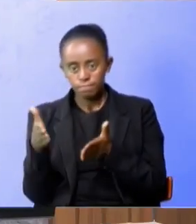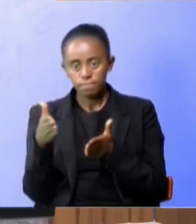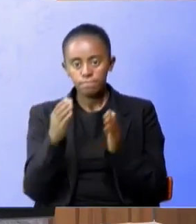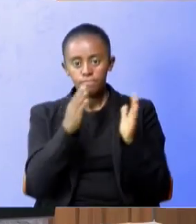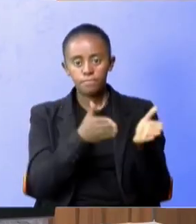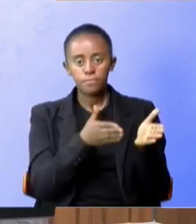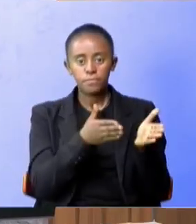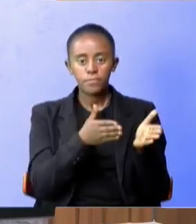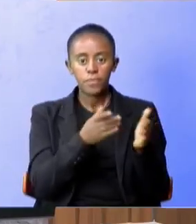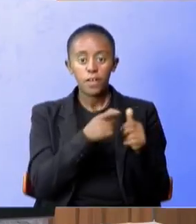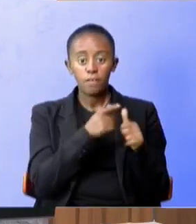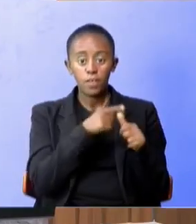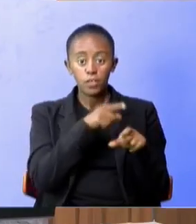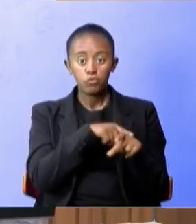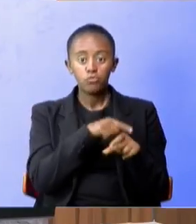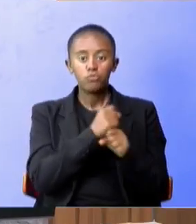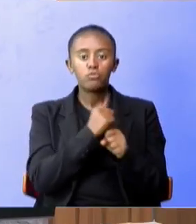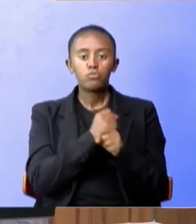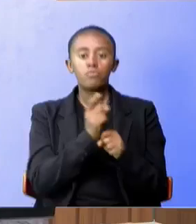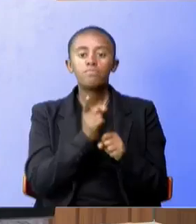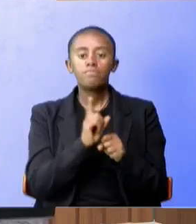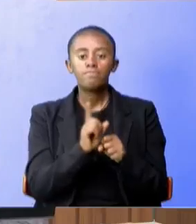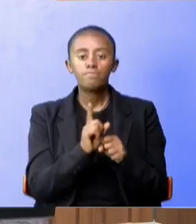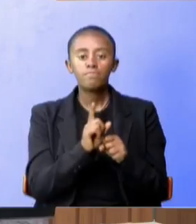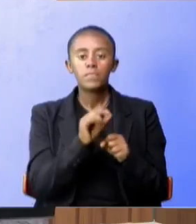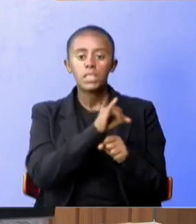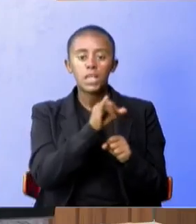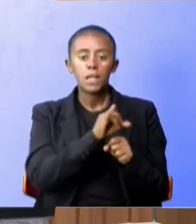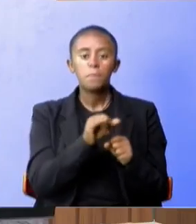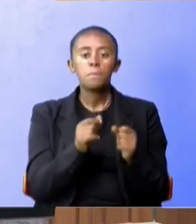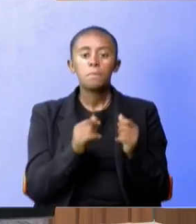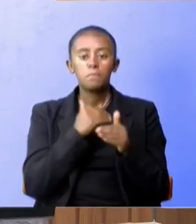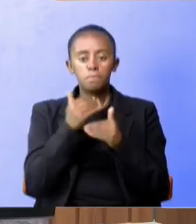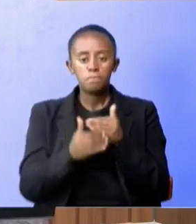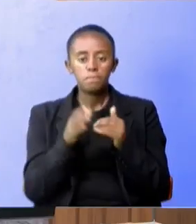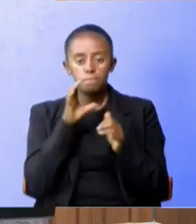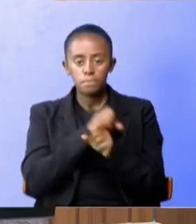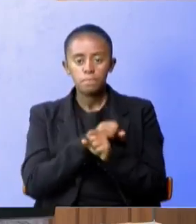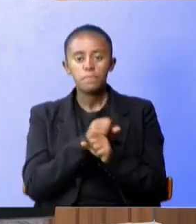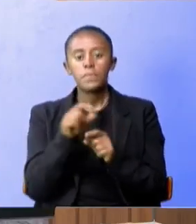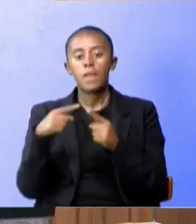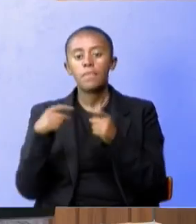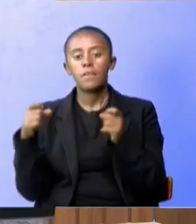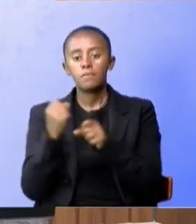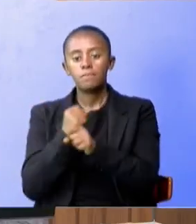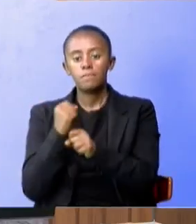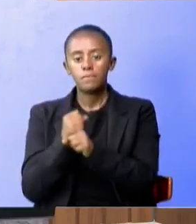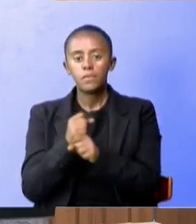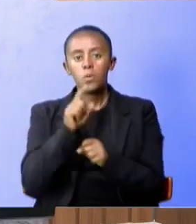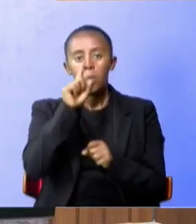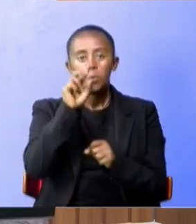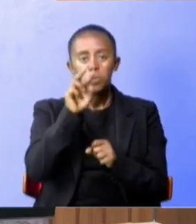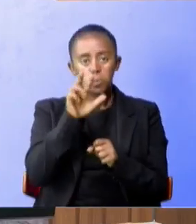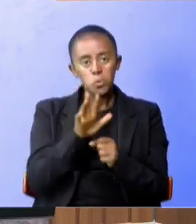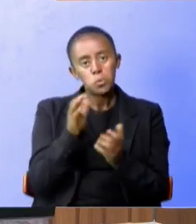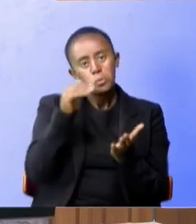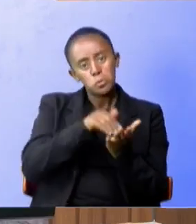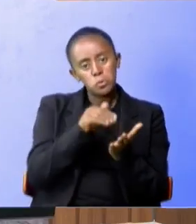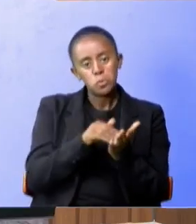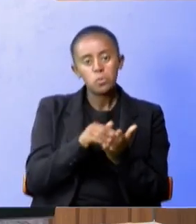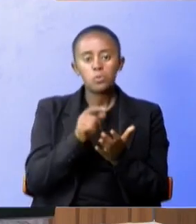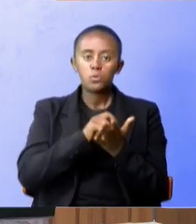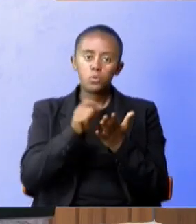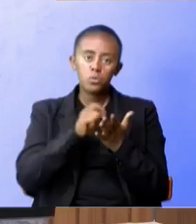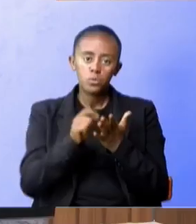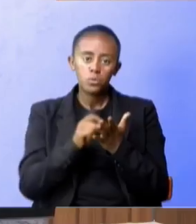So first you could do this and you could do this. So the numbers are going to be repeated, or you could write